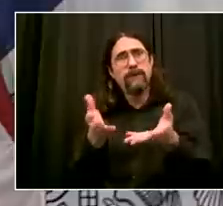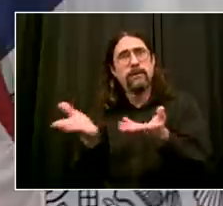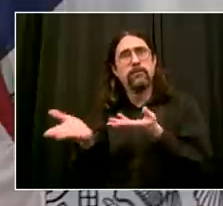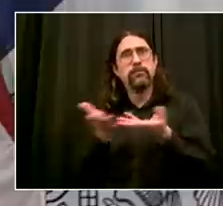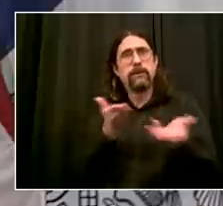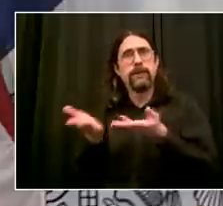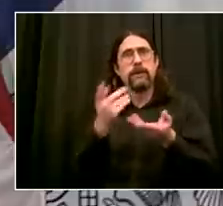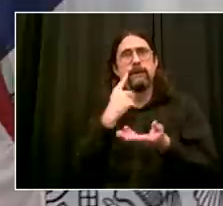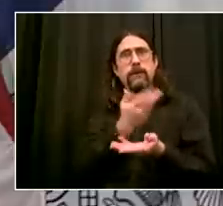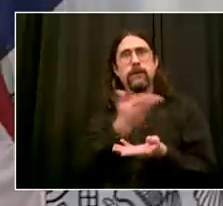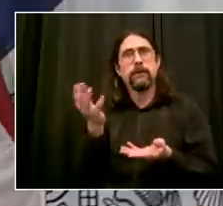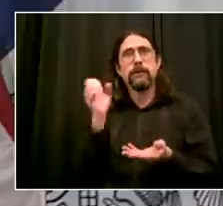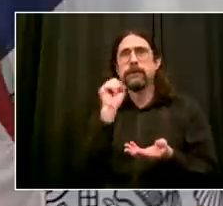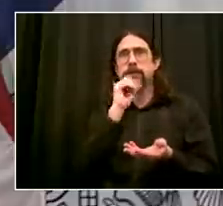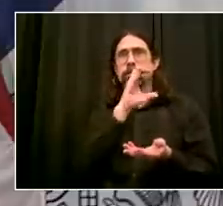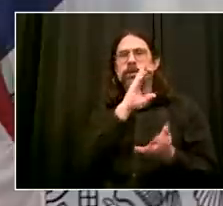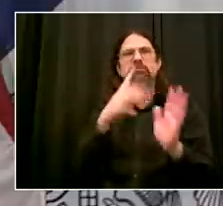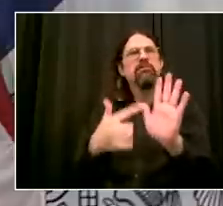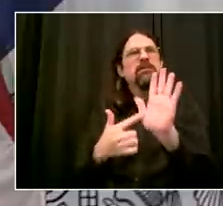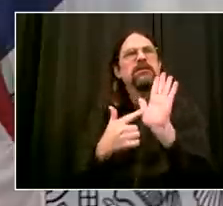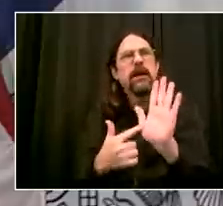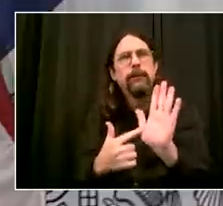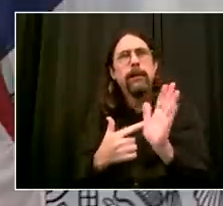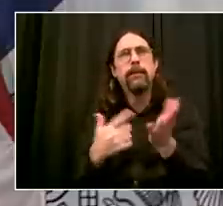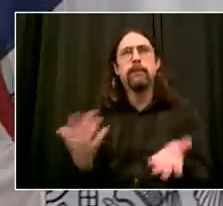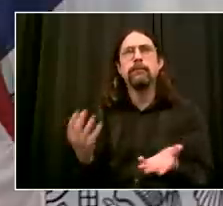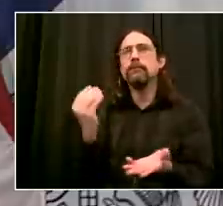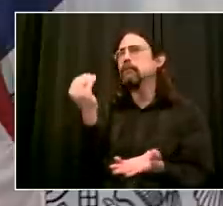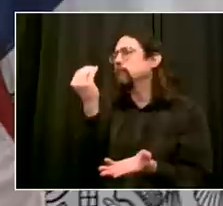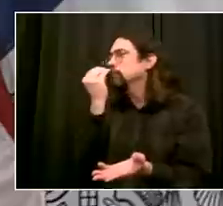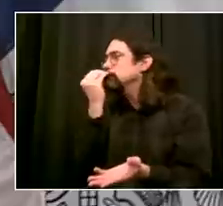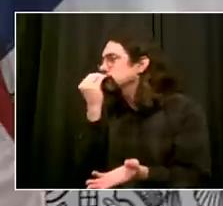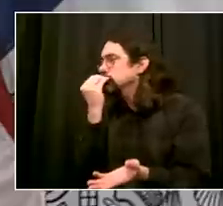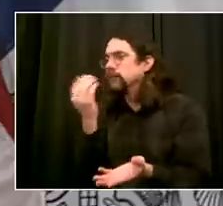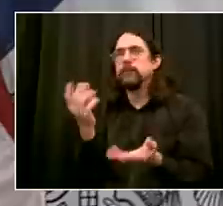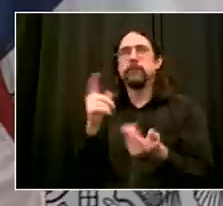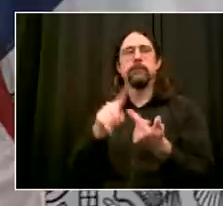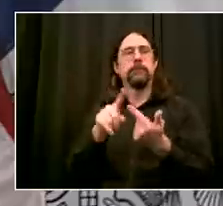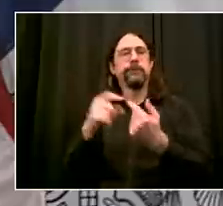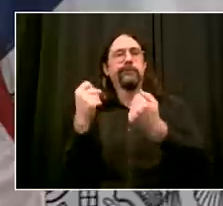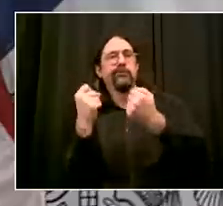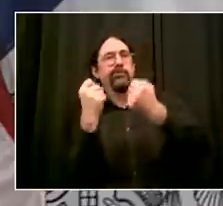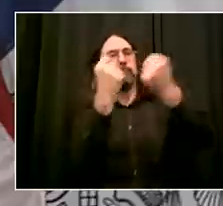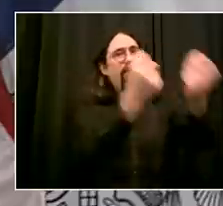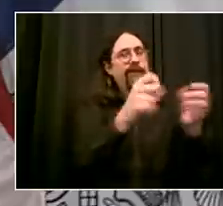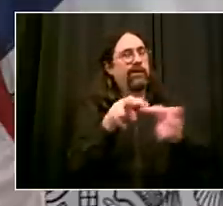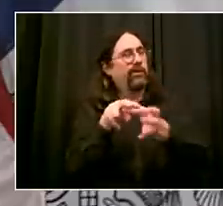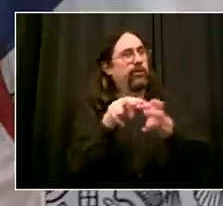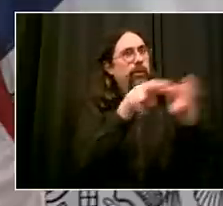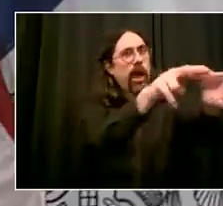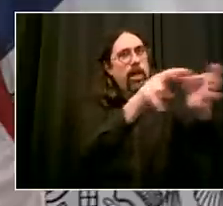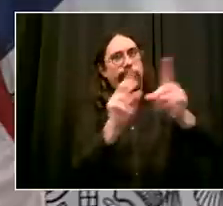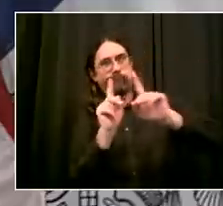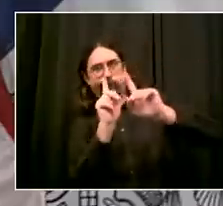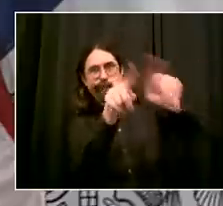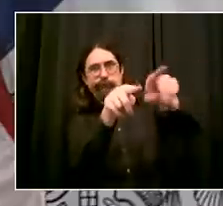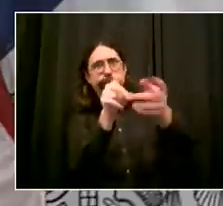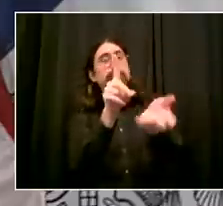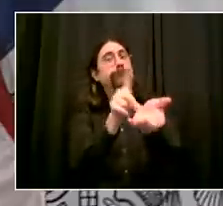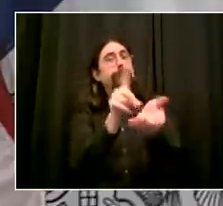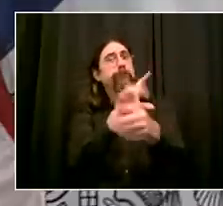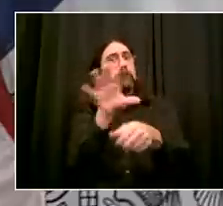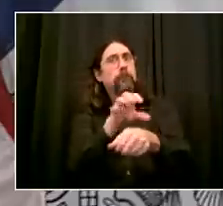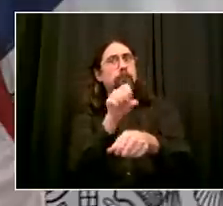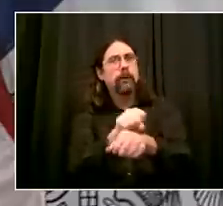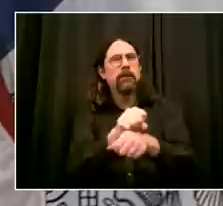staying inside the safer alternative? I'll start and turn to Dr. Choksi. Marsha, look, food right now, absolutely. We've